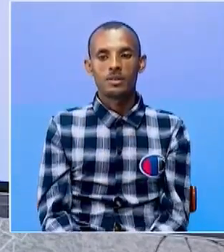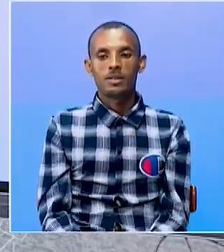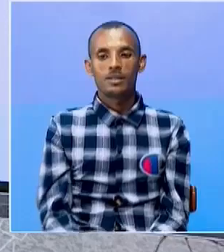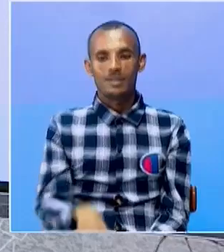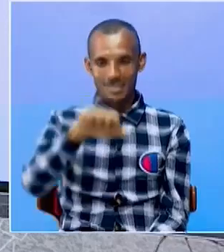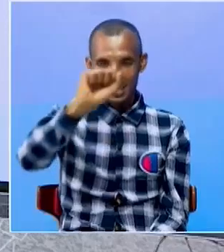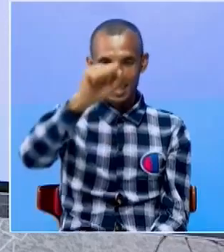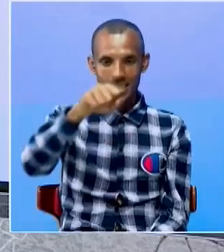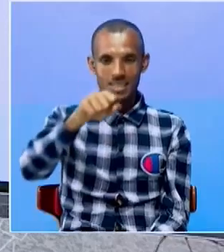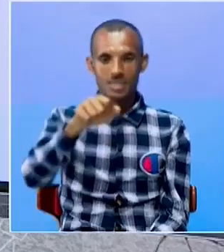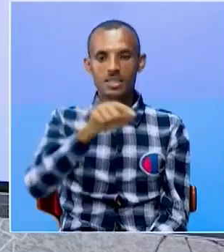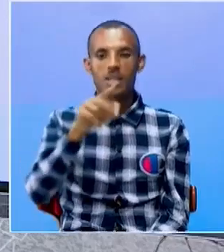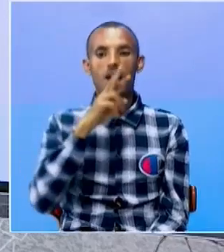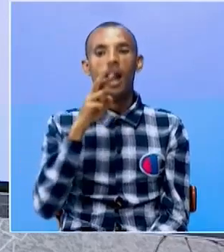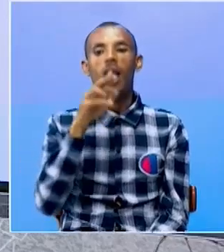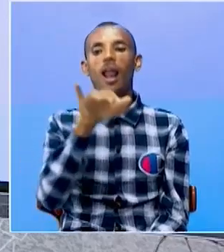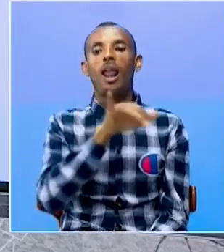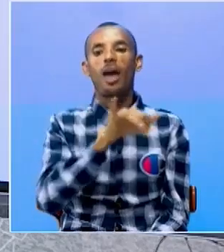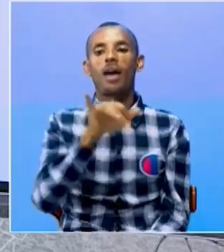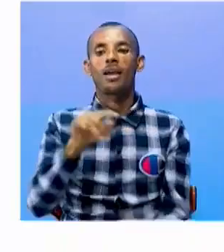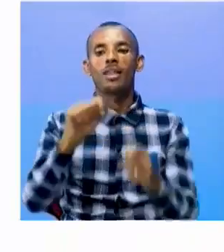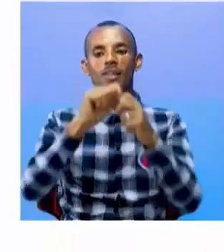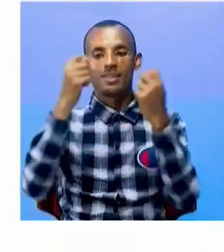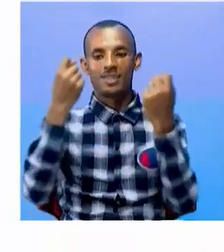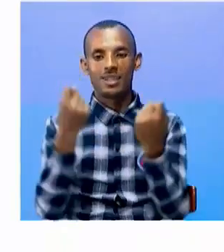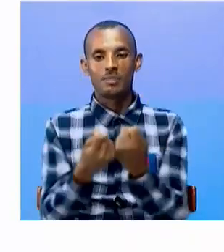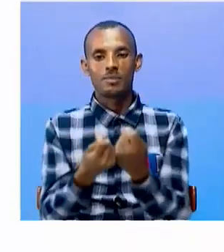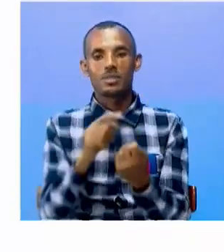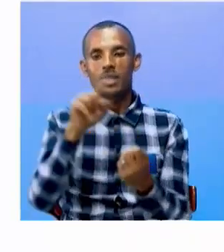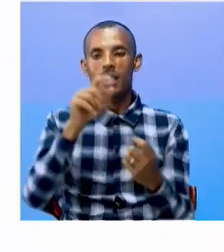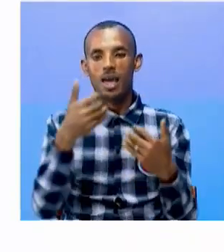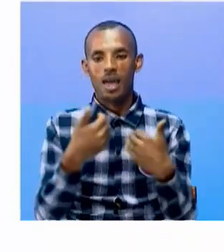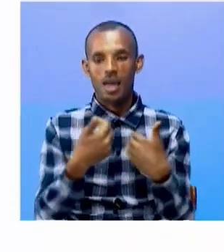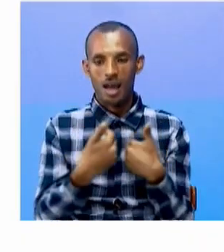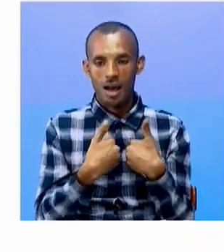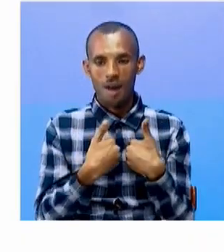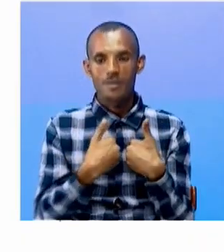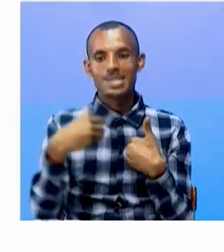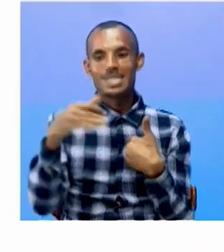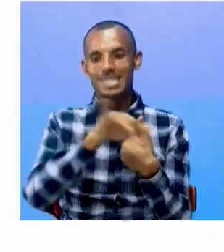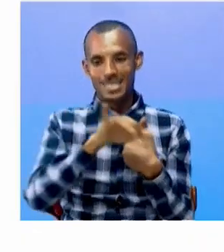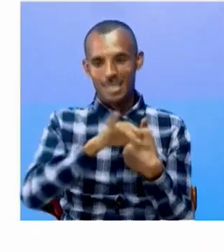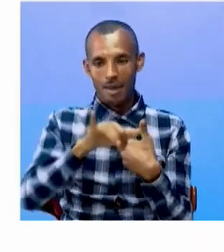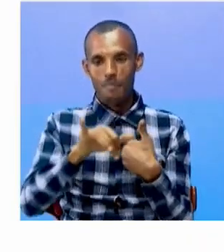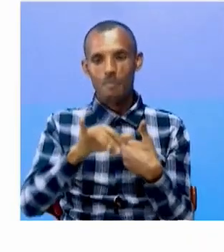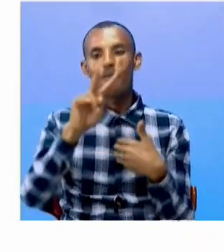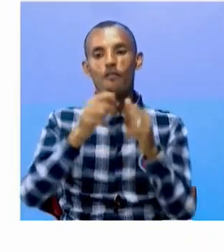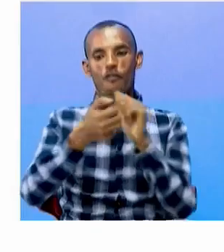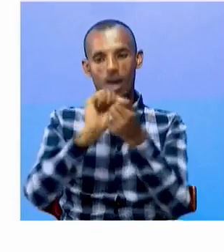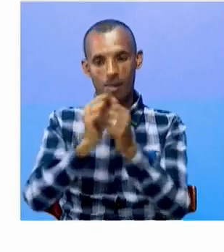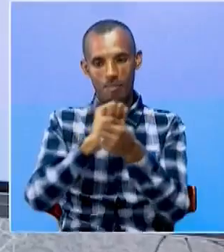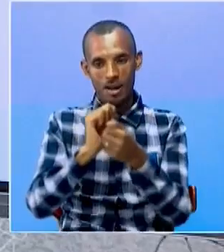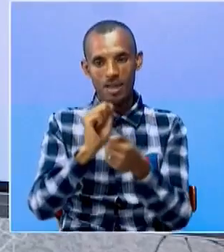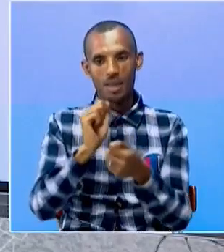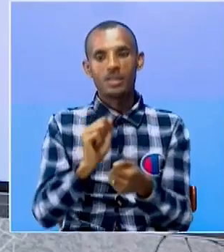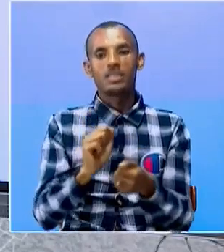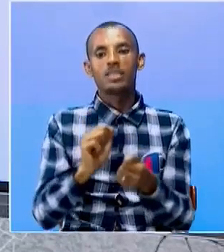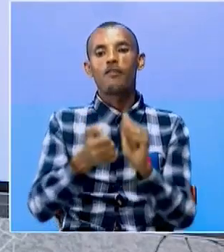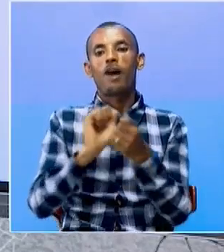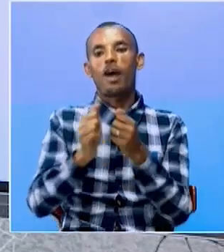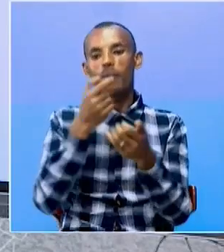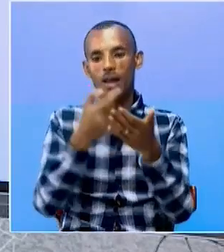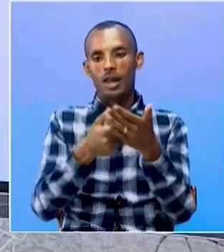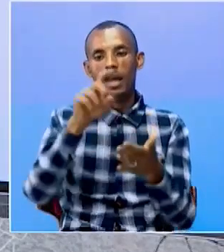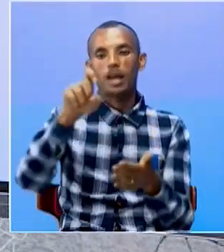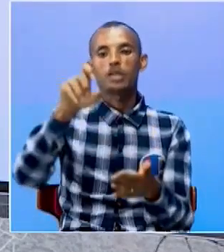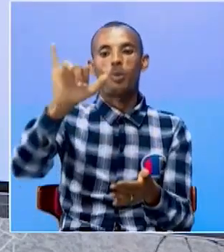Yeah, they are like terms. Look, they have the same variable. The variable here,